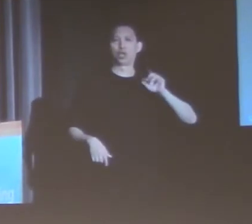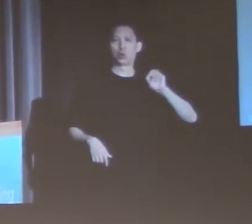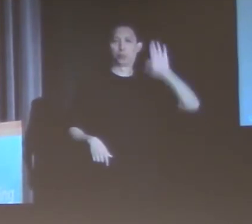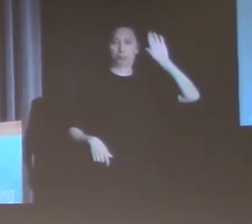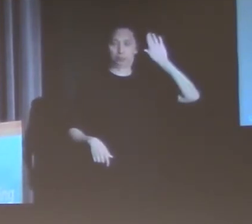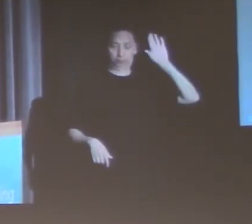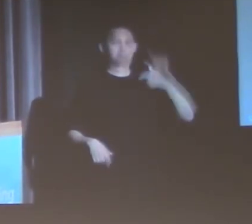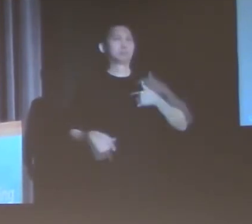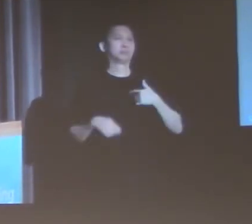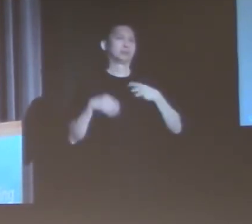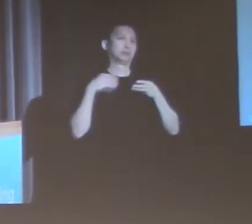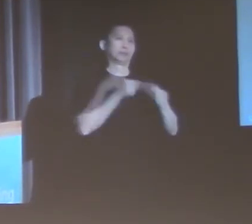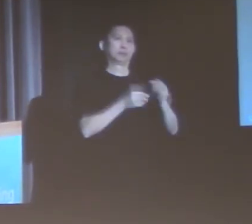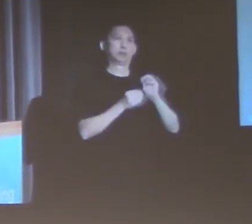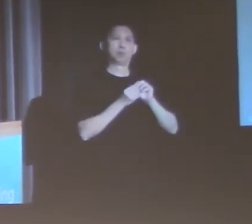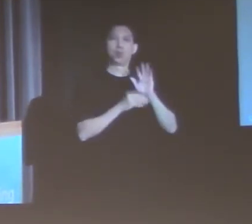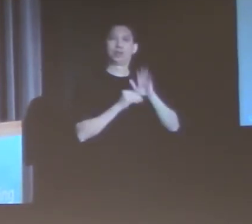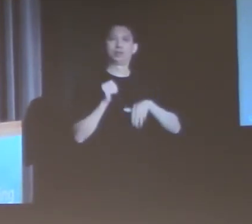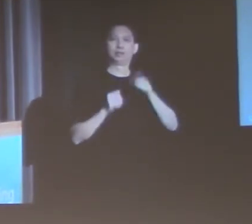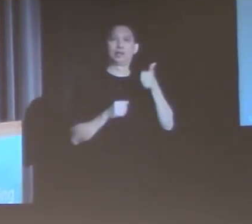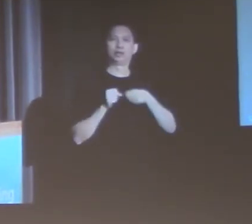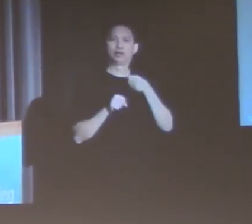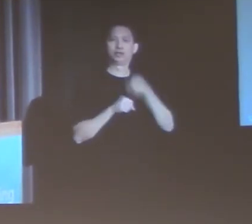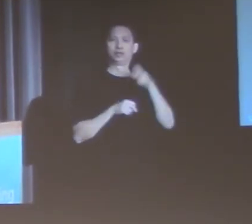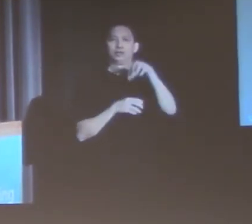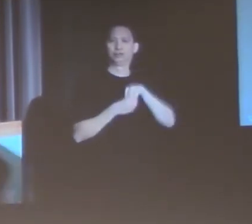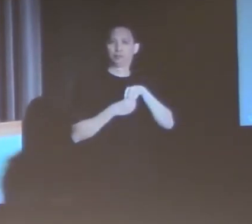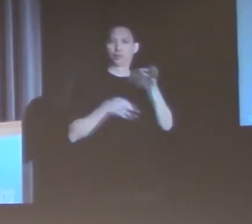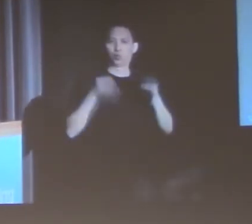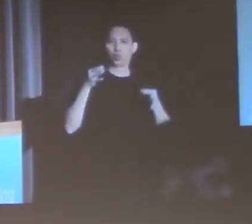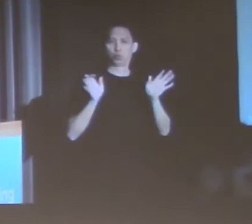decade sitting in courtrooms, right? I mean, I think,